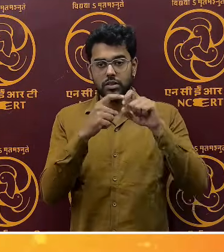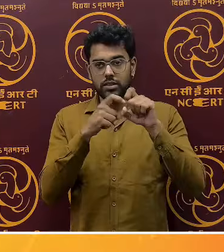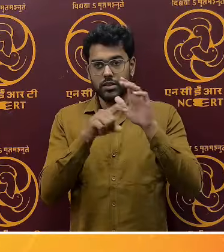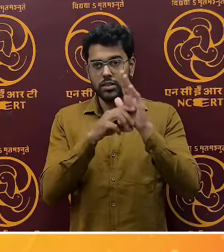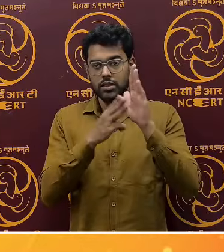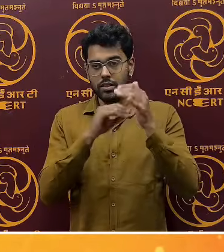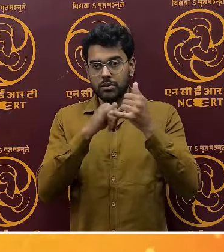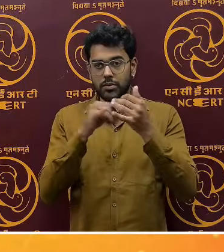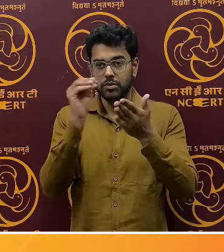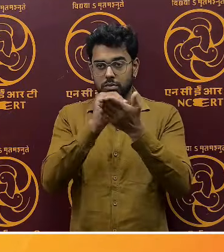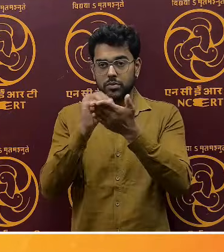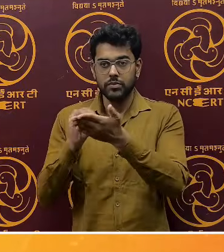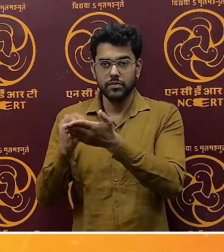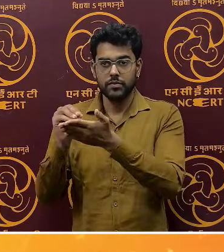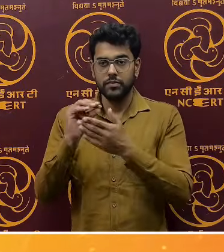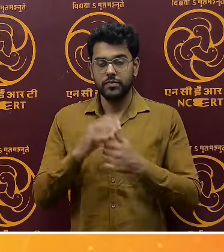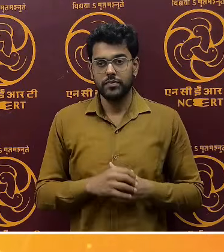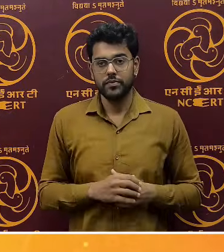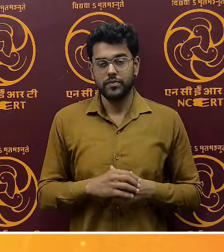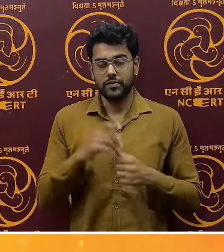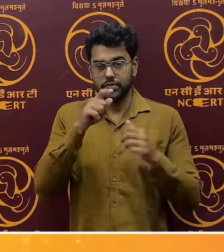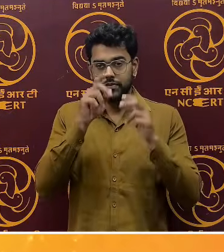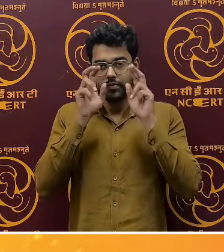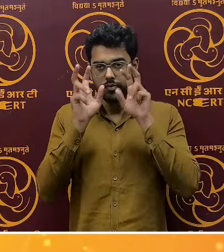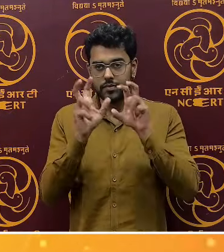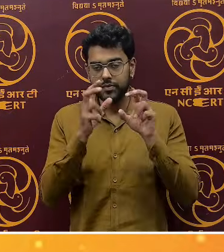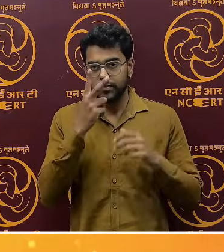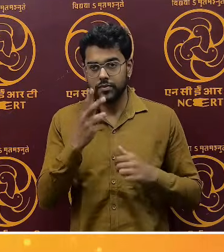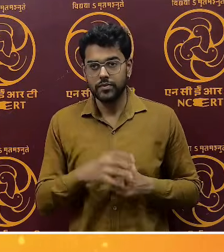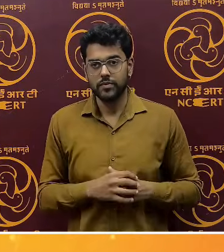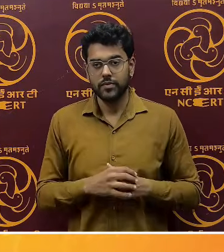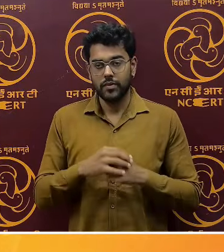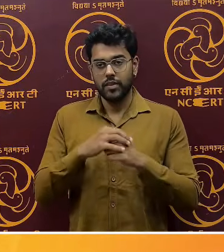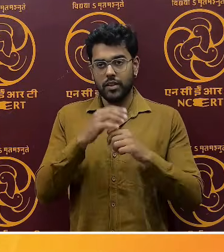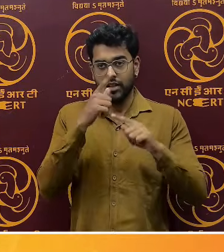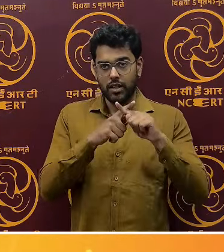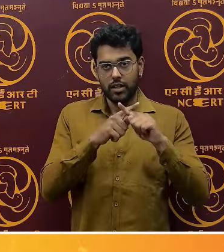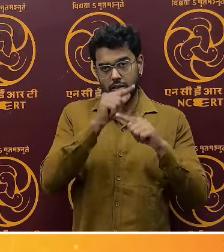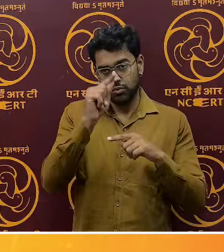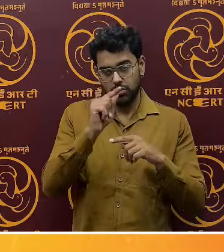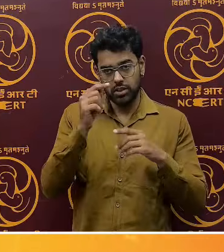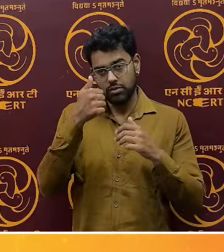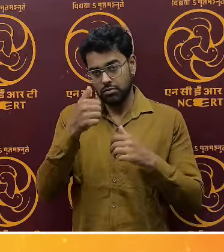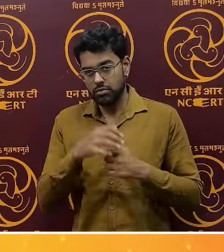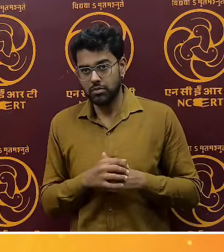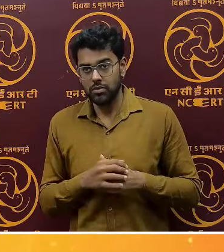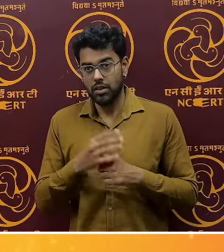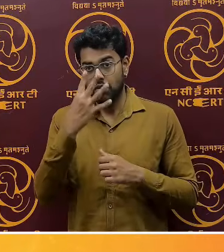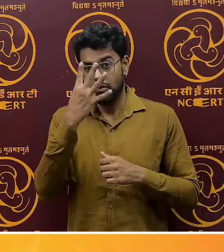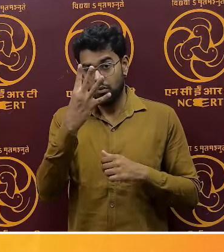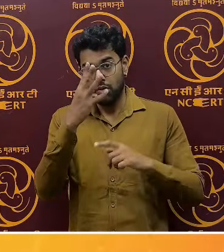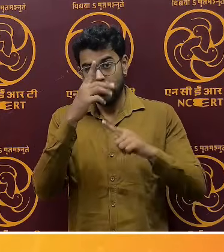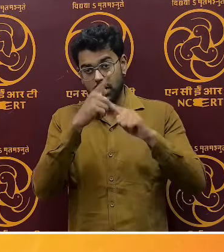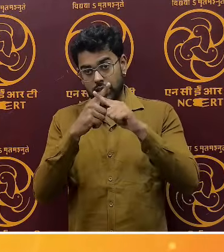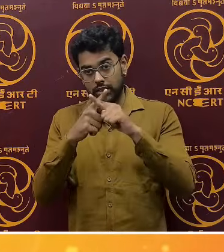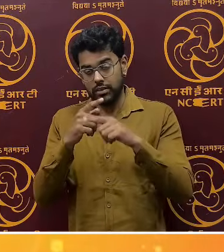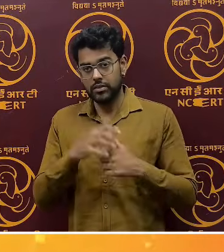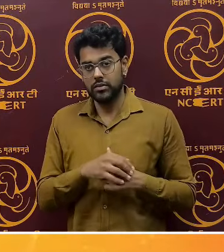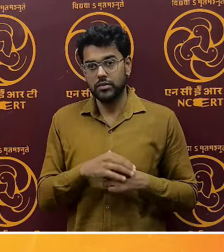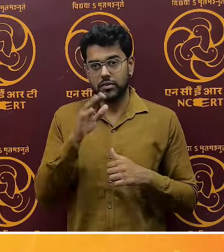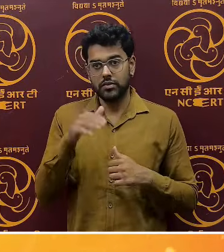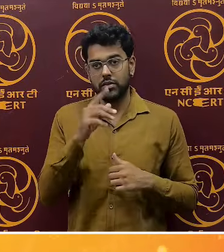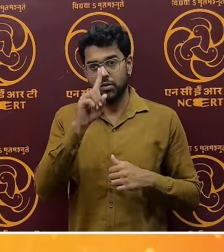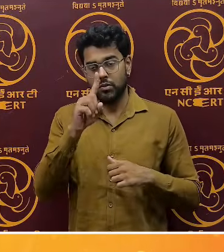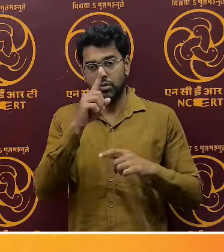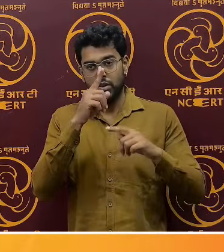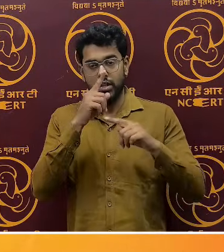those terms are here. Let's observe, this is x square, it is x square. These are 4 x's, and here it is